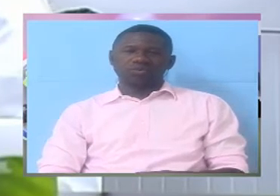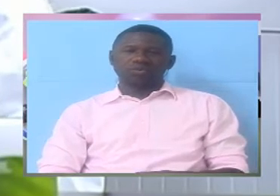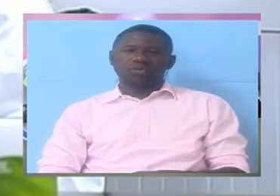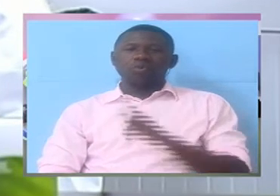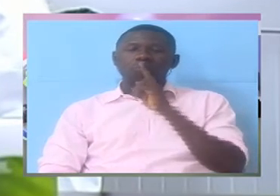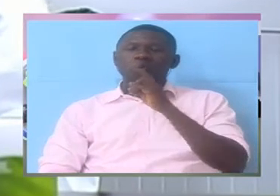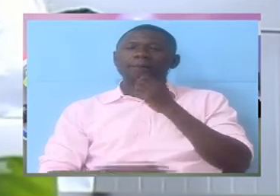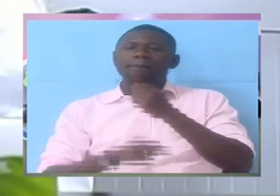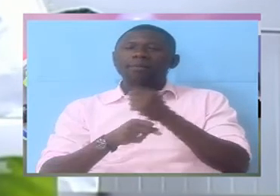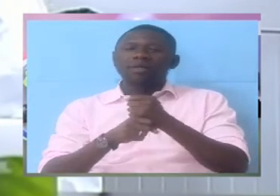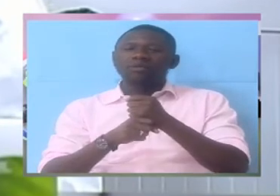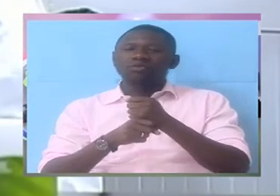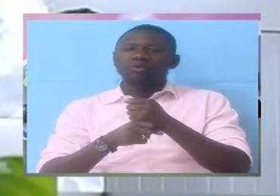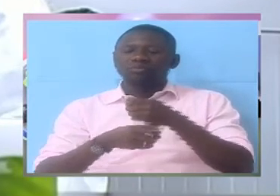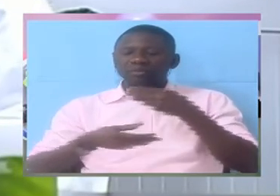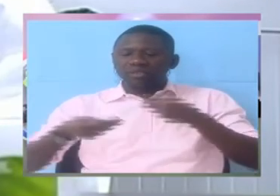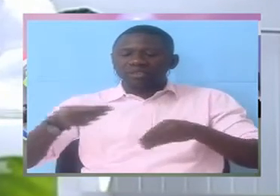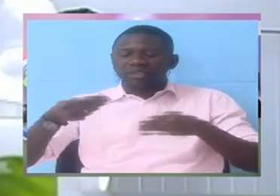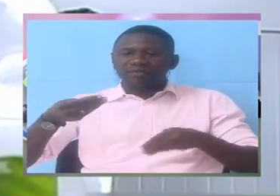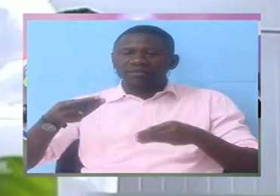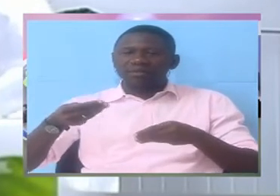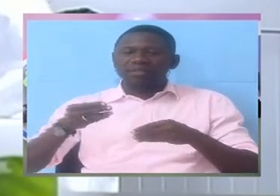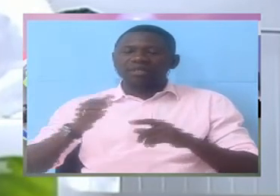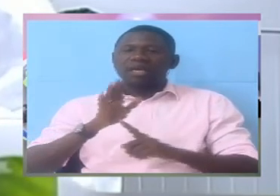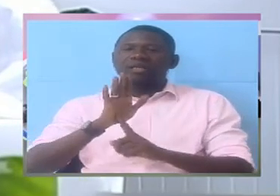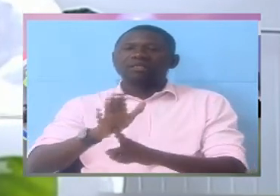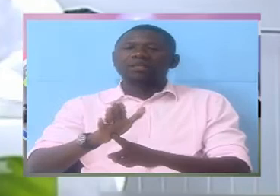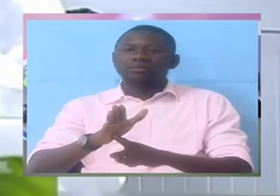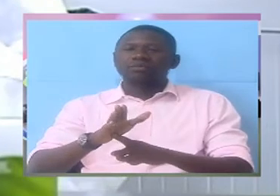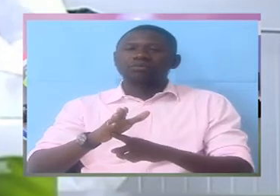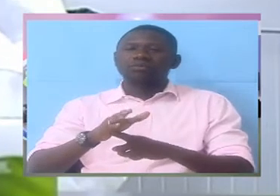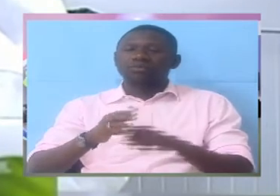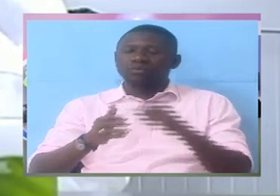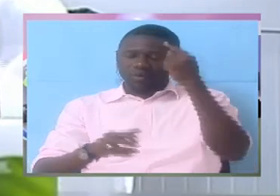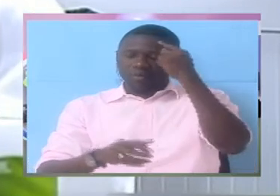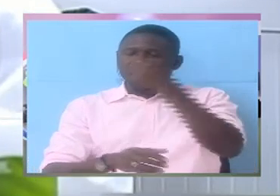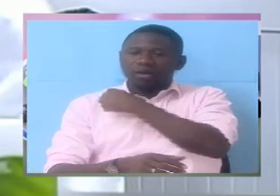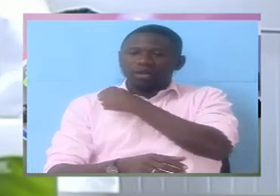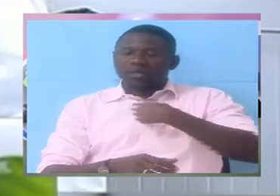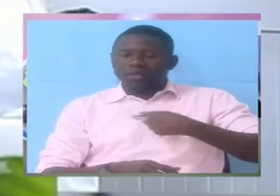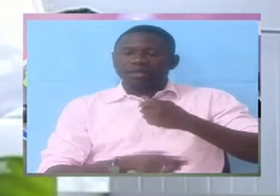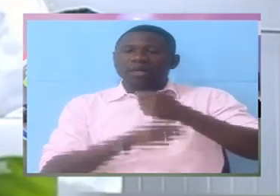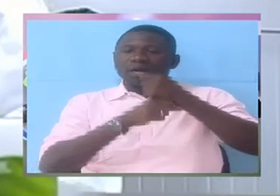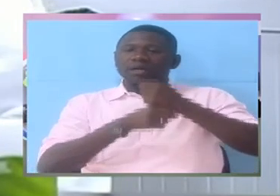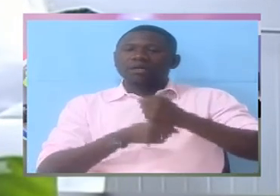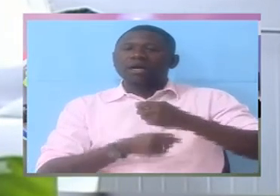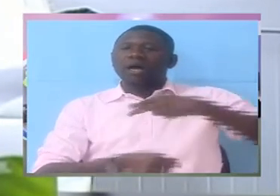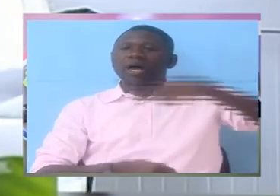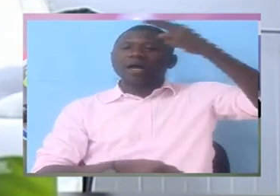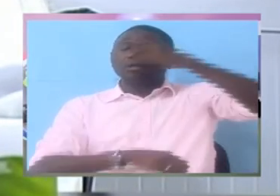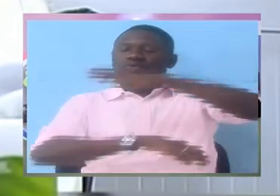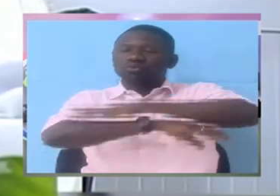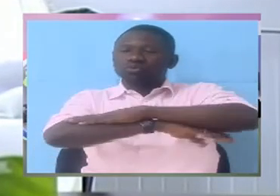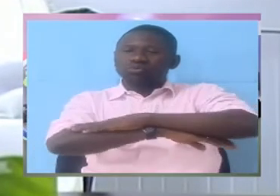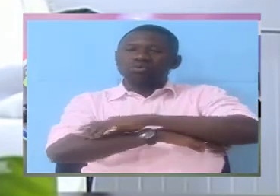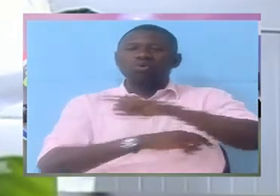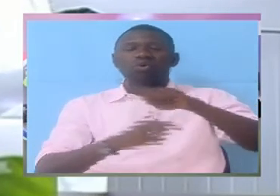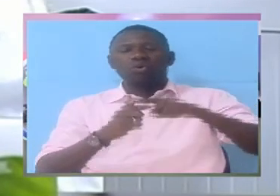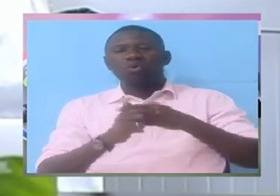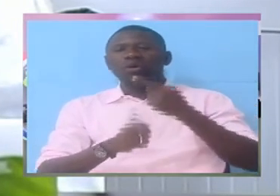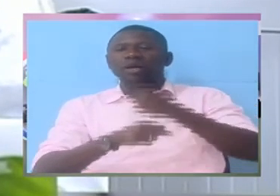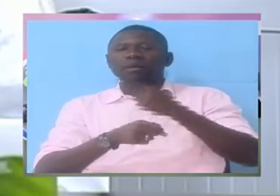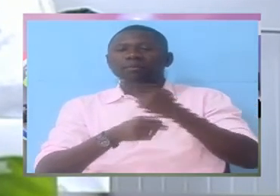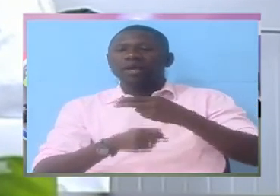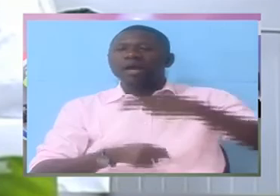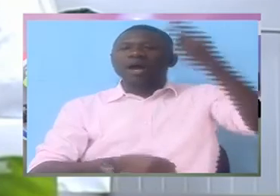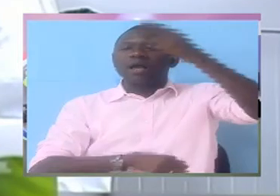Making some certificates like St. Augustine's High School, Gambia High School certificate, even if you don't have the required